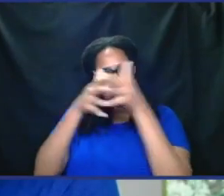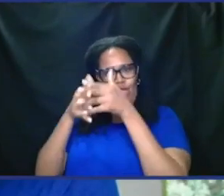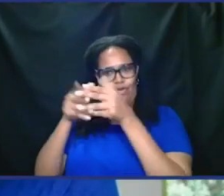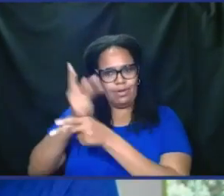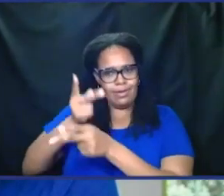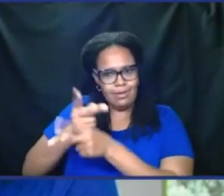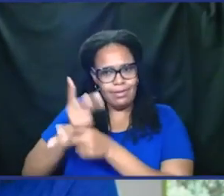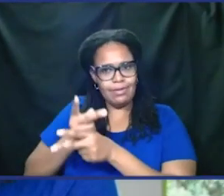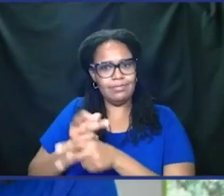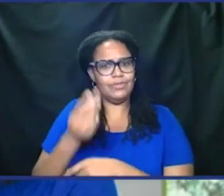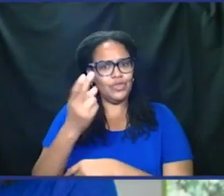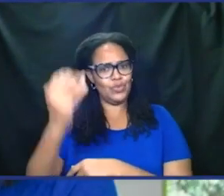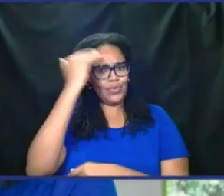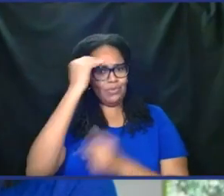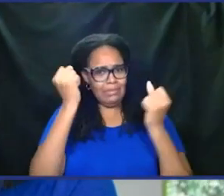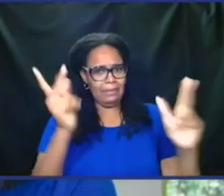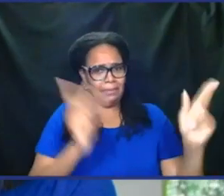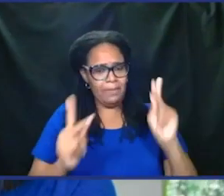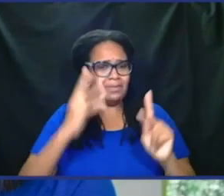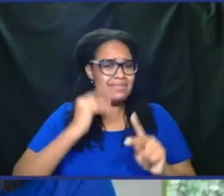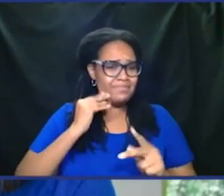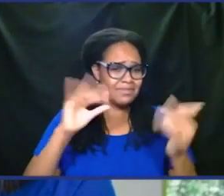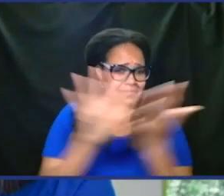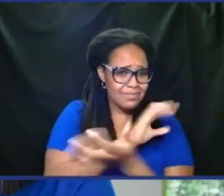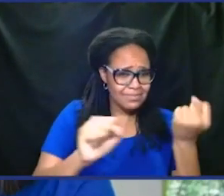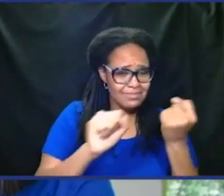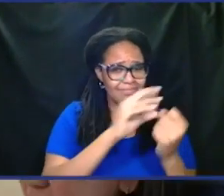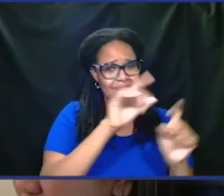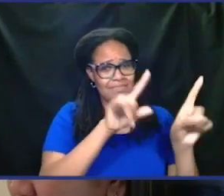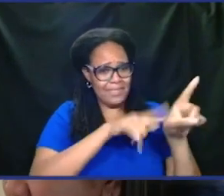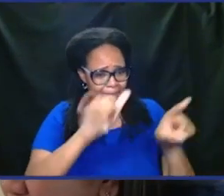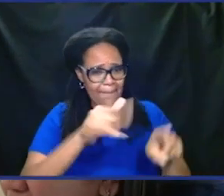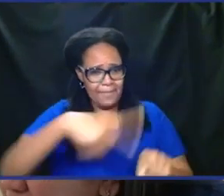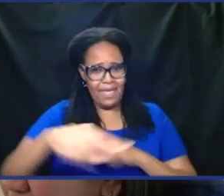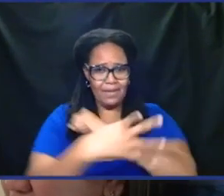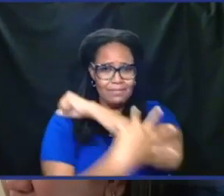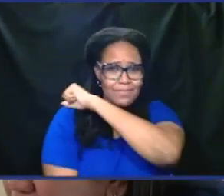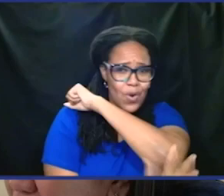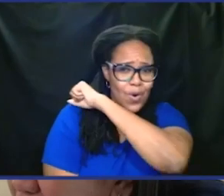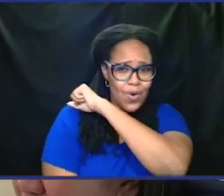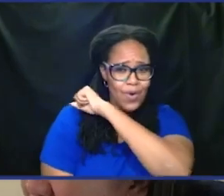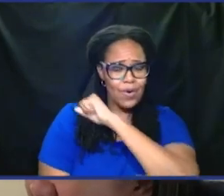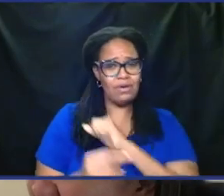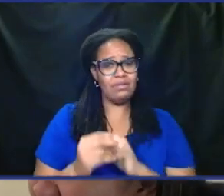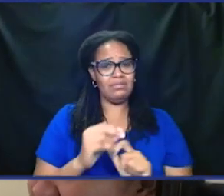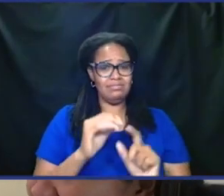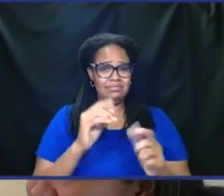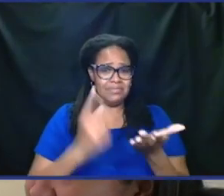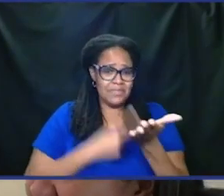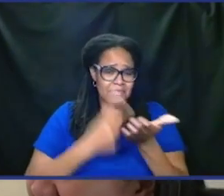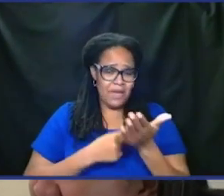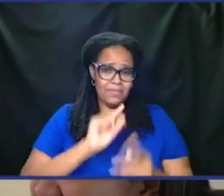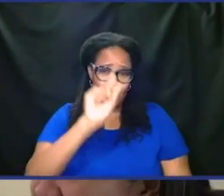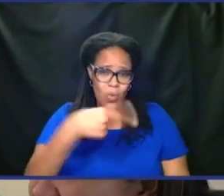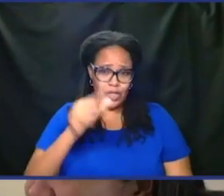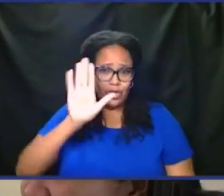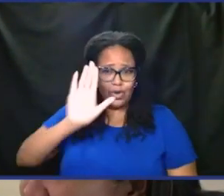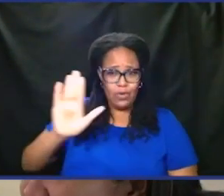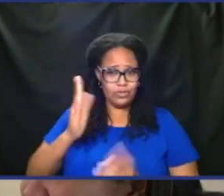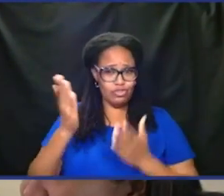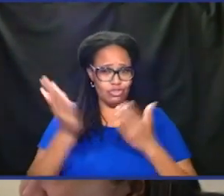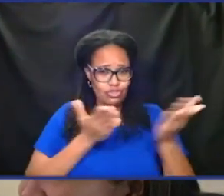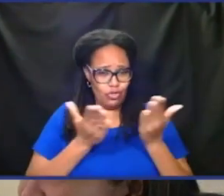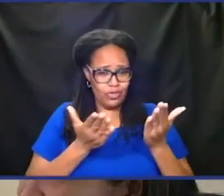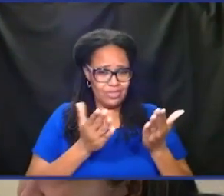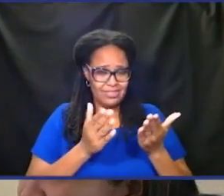are living well below the poverty line. Often the only care they receive is what she will provide. Dr. Giliana listens to her